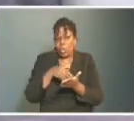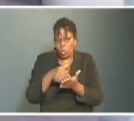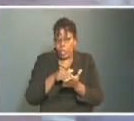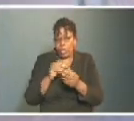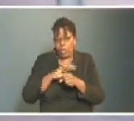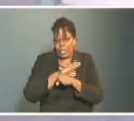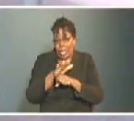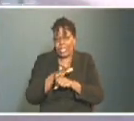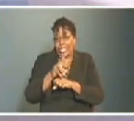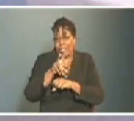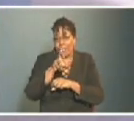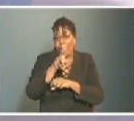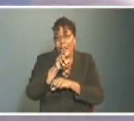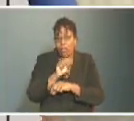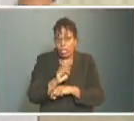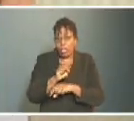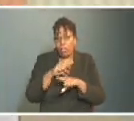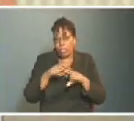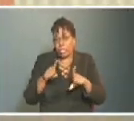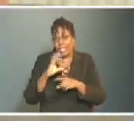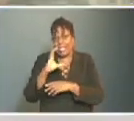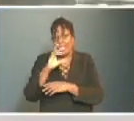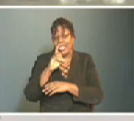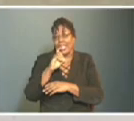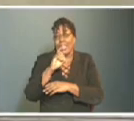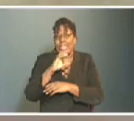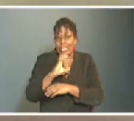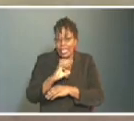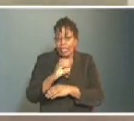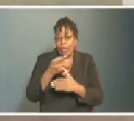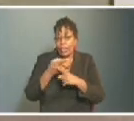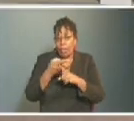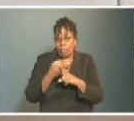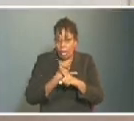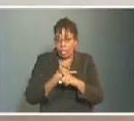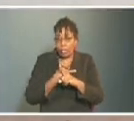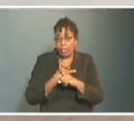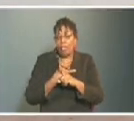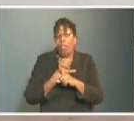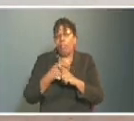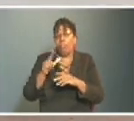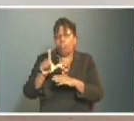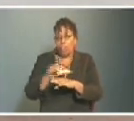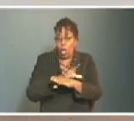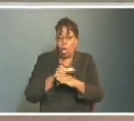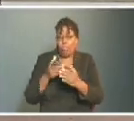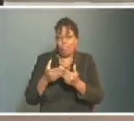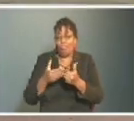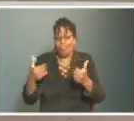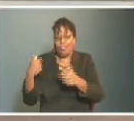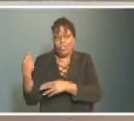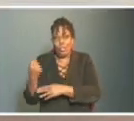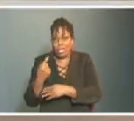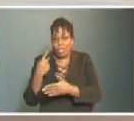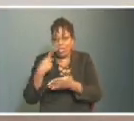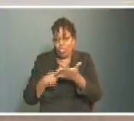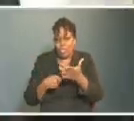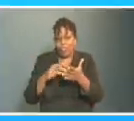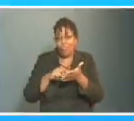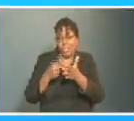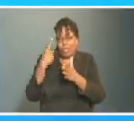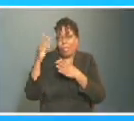virus. Meantime, given the CDC's departure from the months-long quarantine norms, what could this mean for the